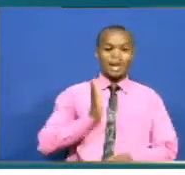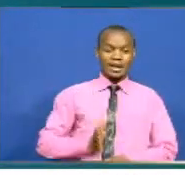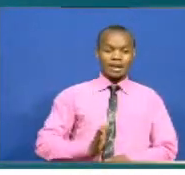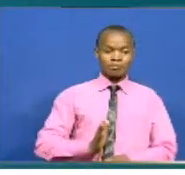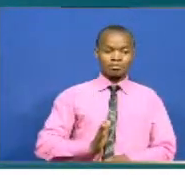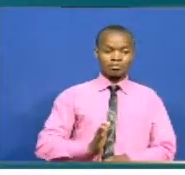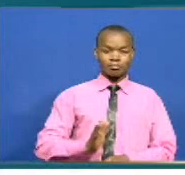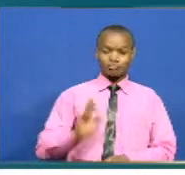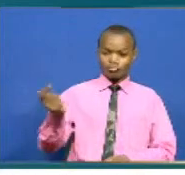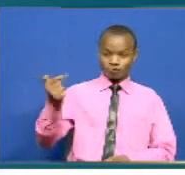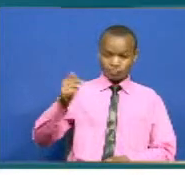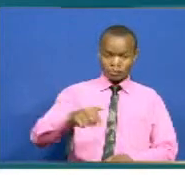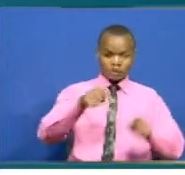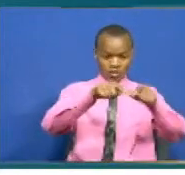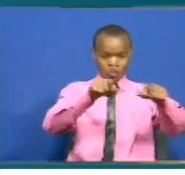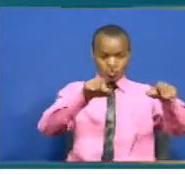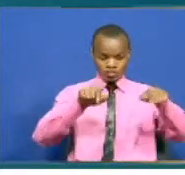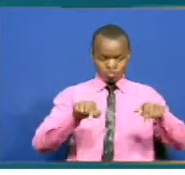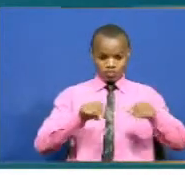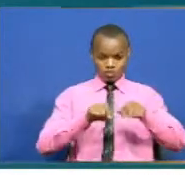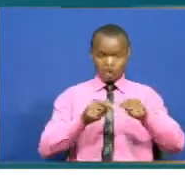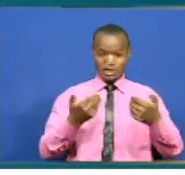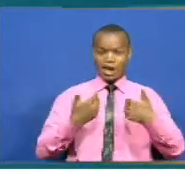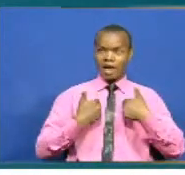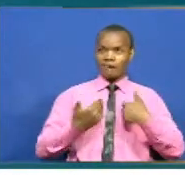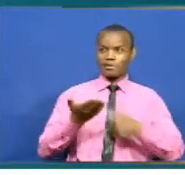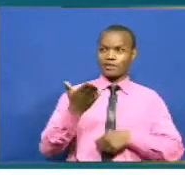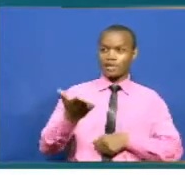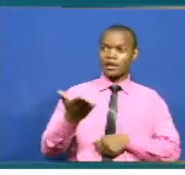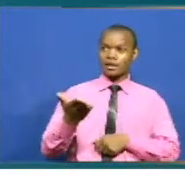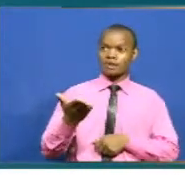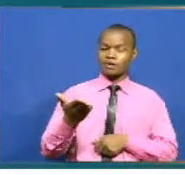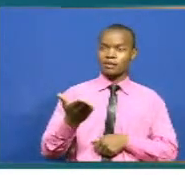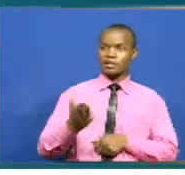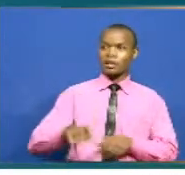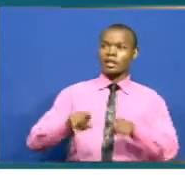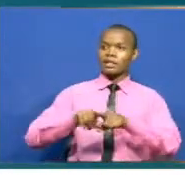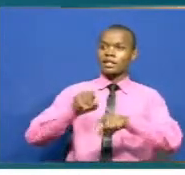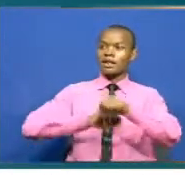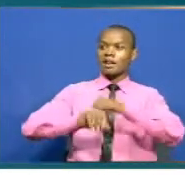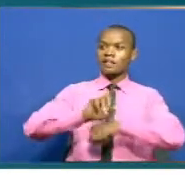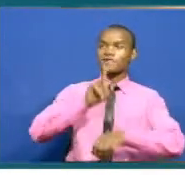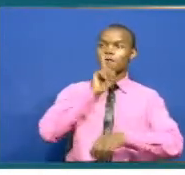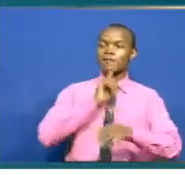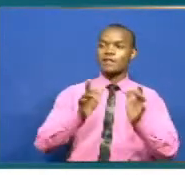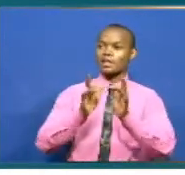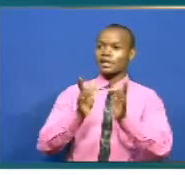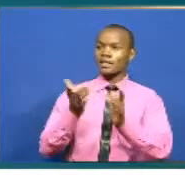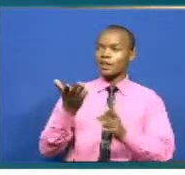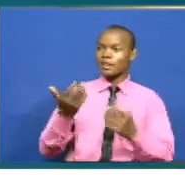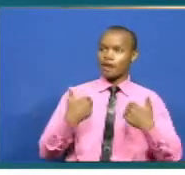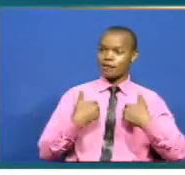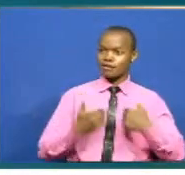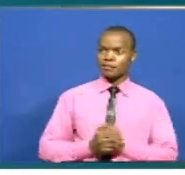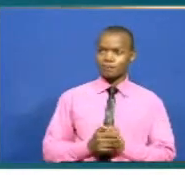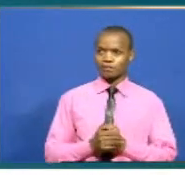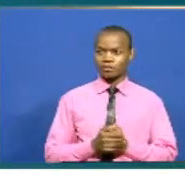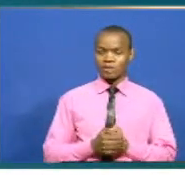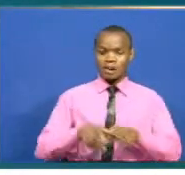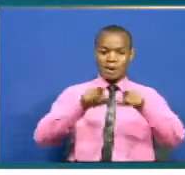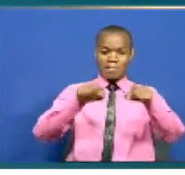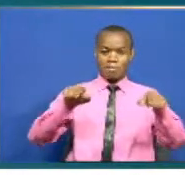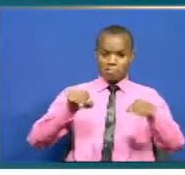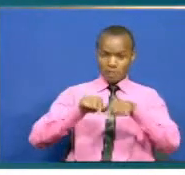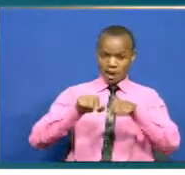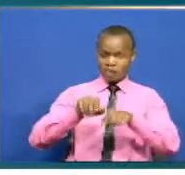ballot box there. Exactly that was done. And this is already on, you know, on the internet, and you can find it out. Mm-hmm. So the ballot was done there. And